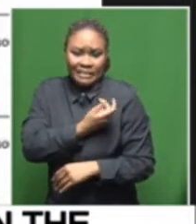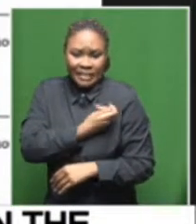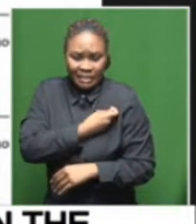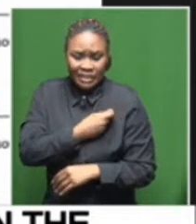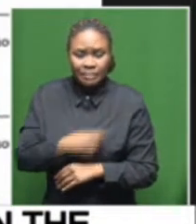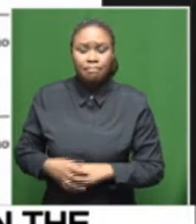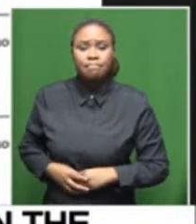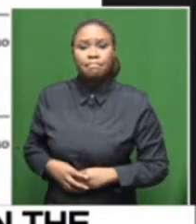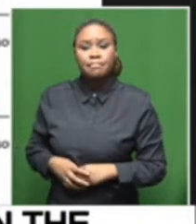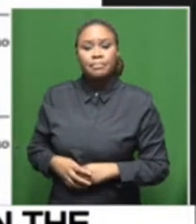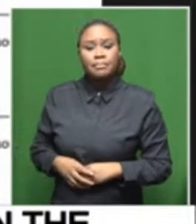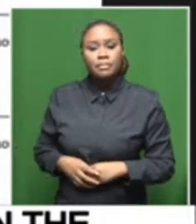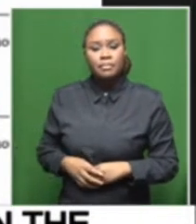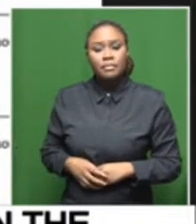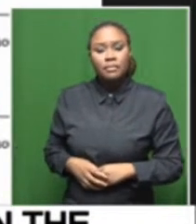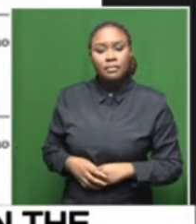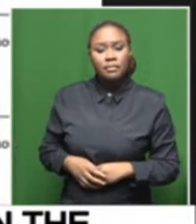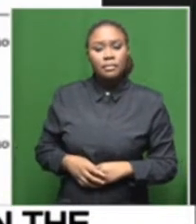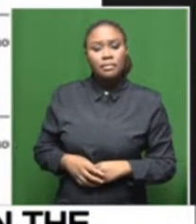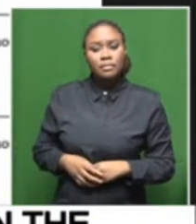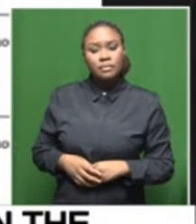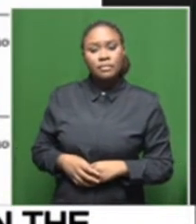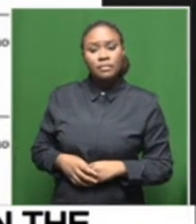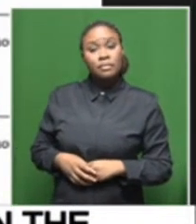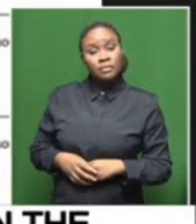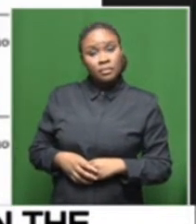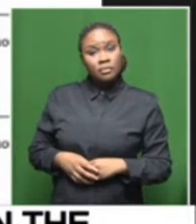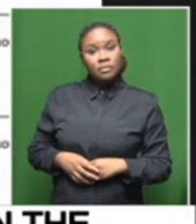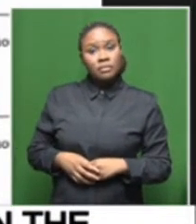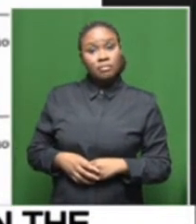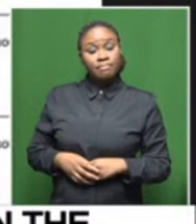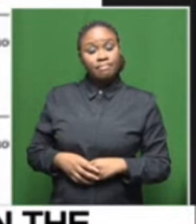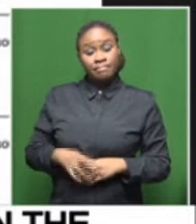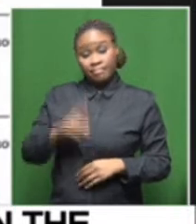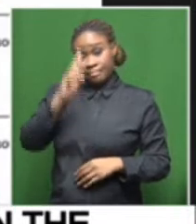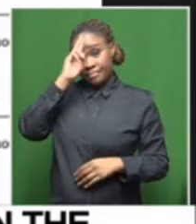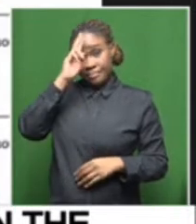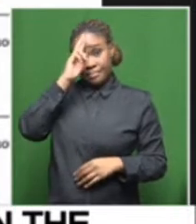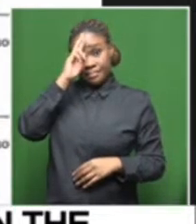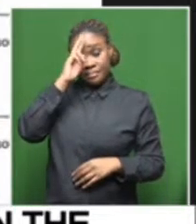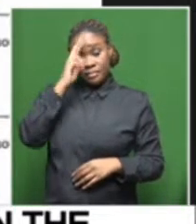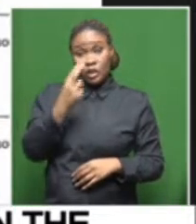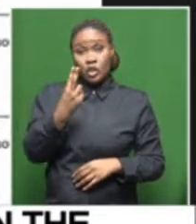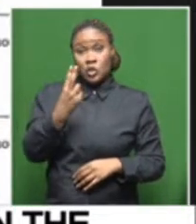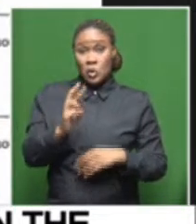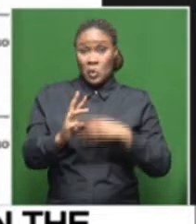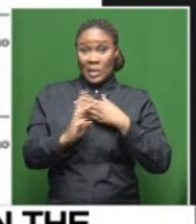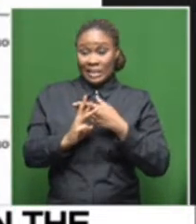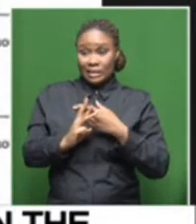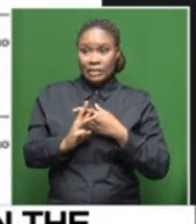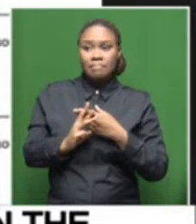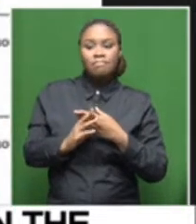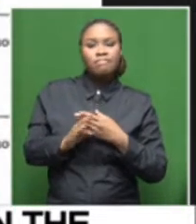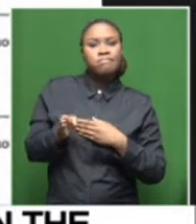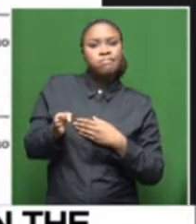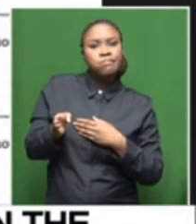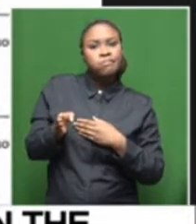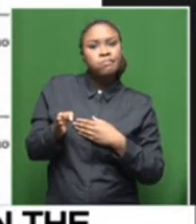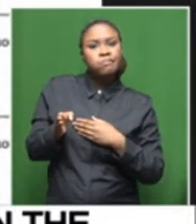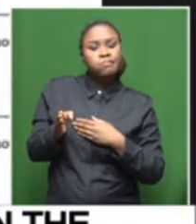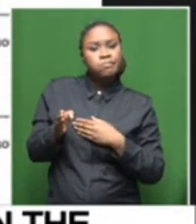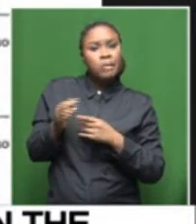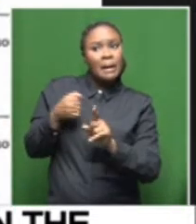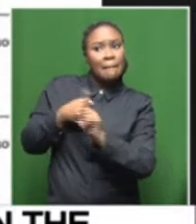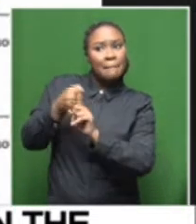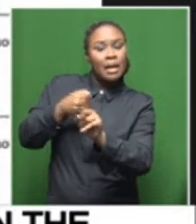generation, as we mentioned earlier on, 2 weeks ago, we had the young people who are taking forward their own campaign